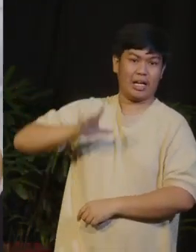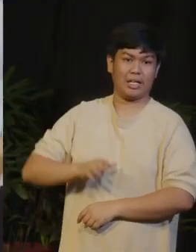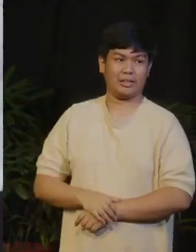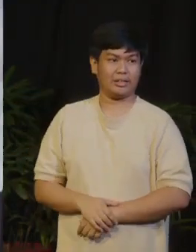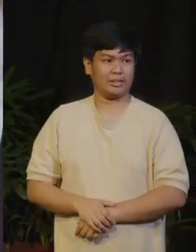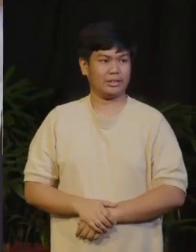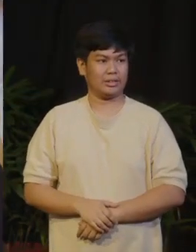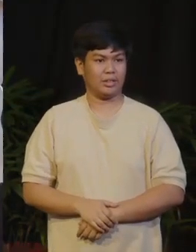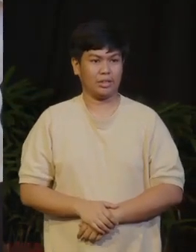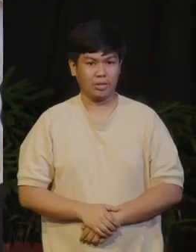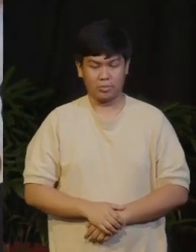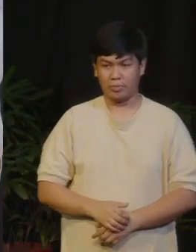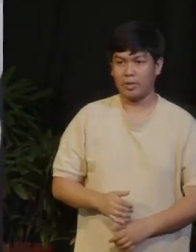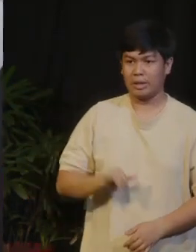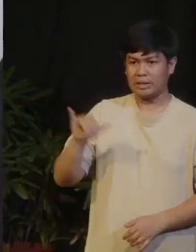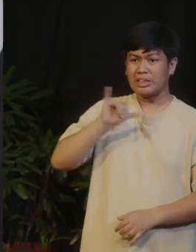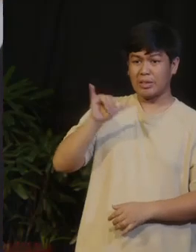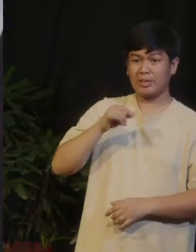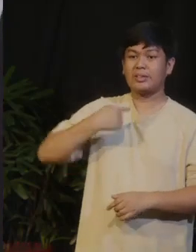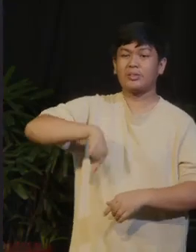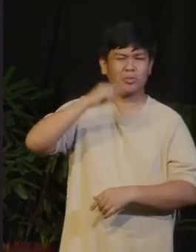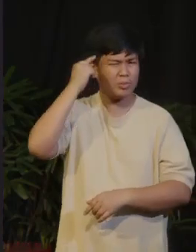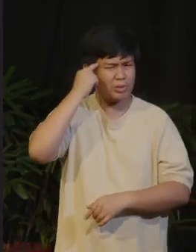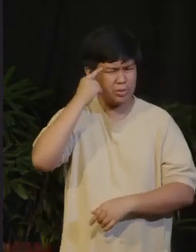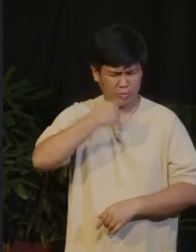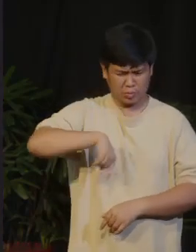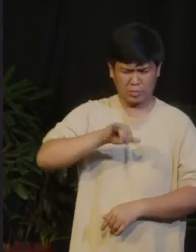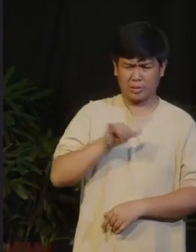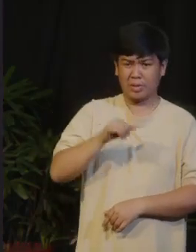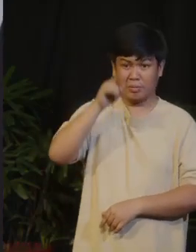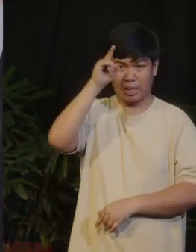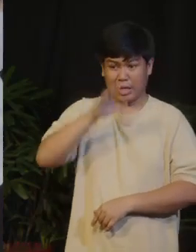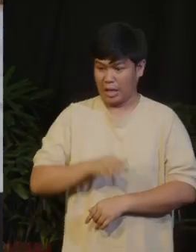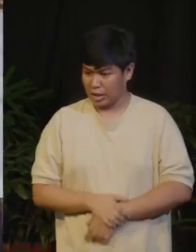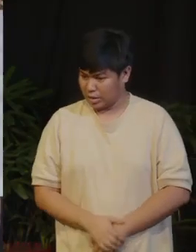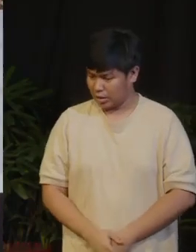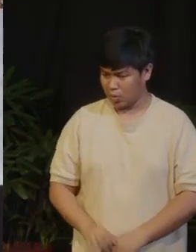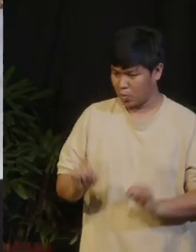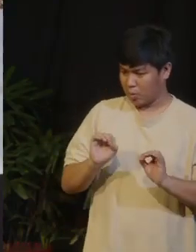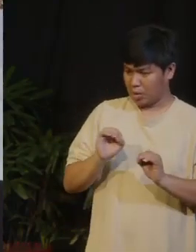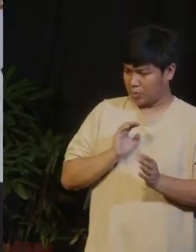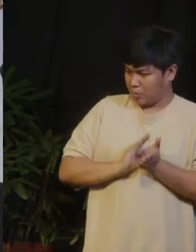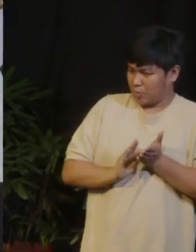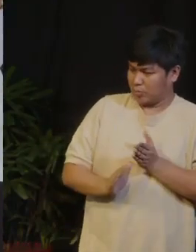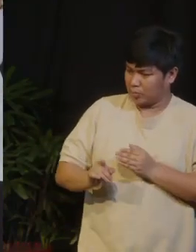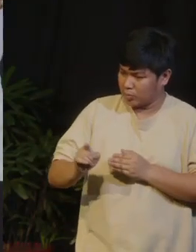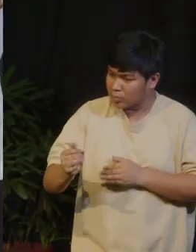na mapagkundina, na walang kahabagan, na walang pagpapatawad.